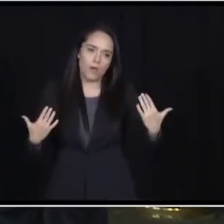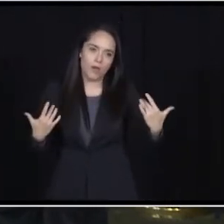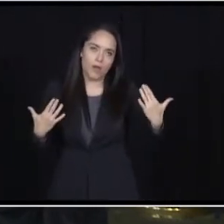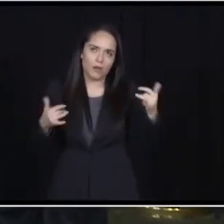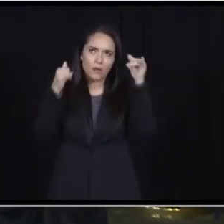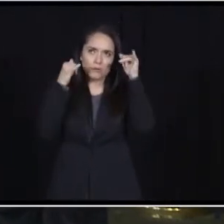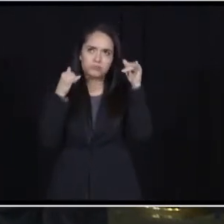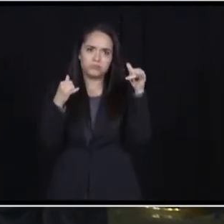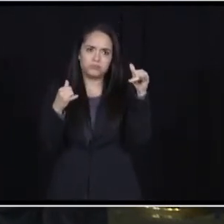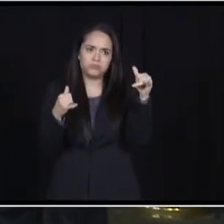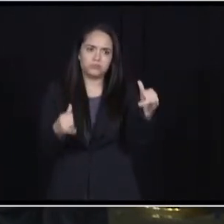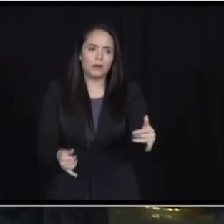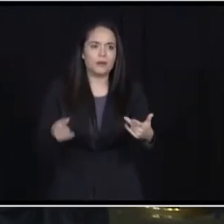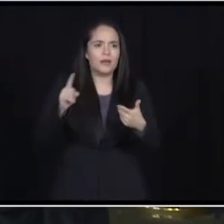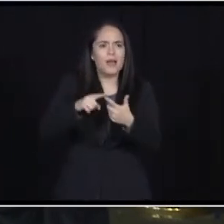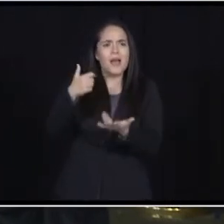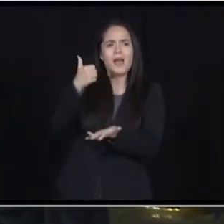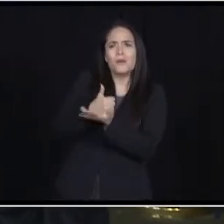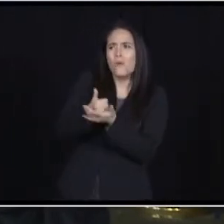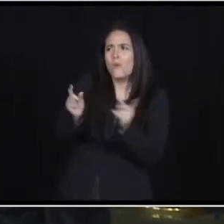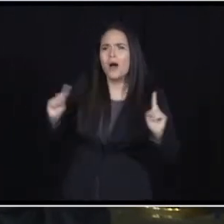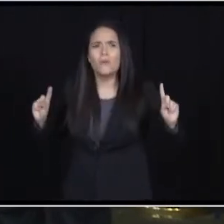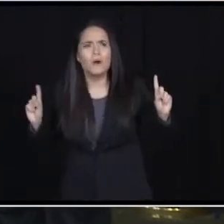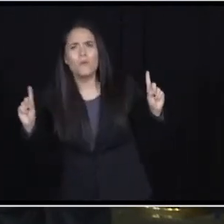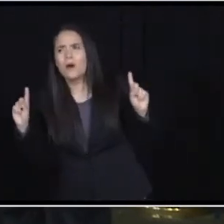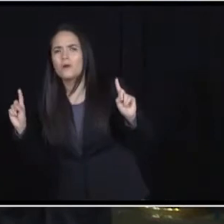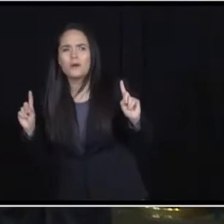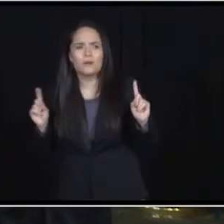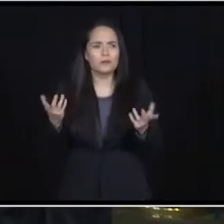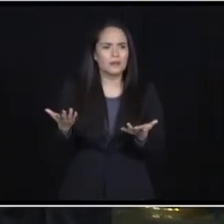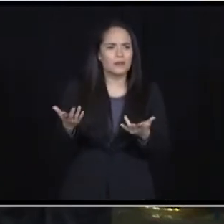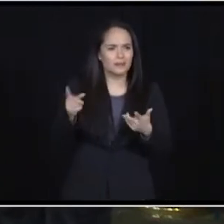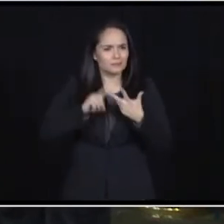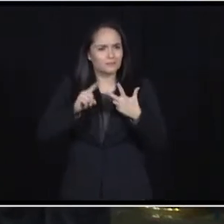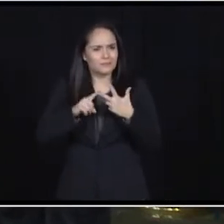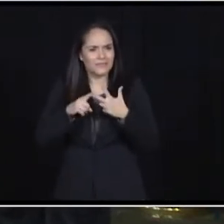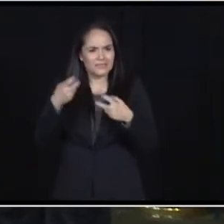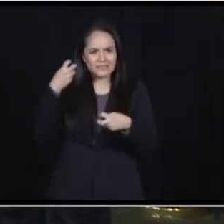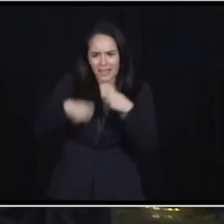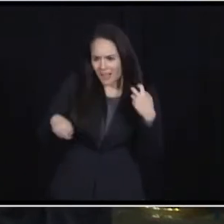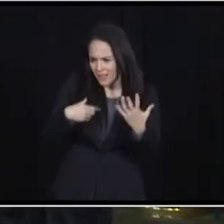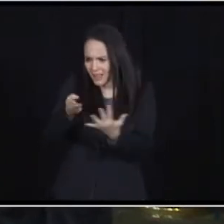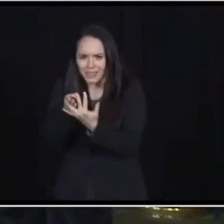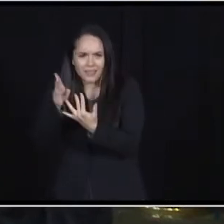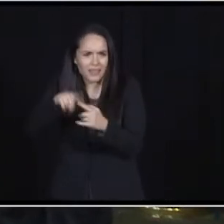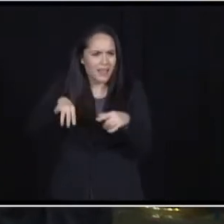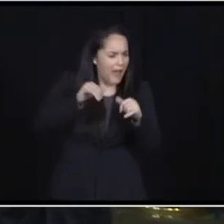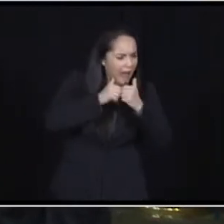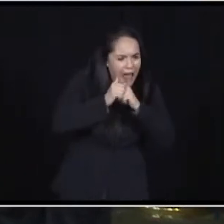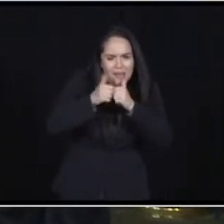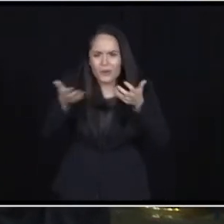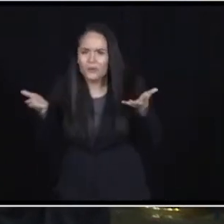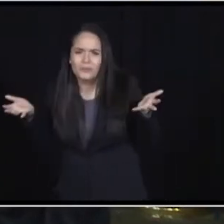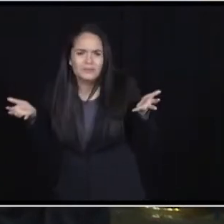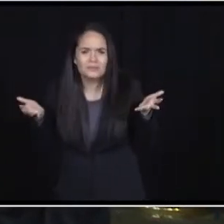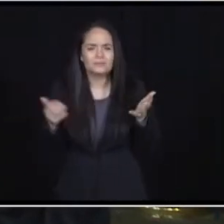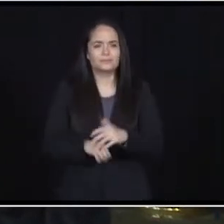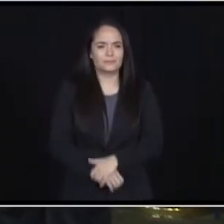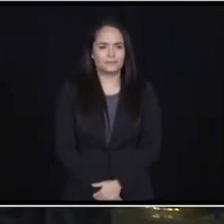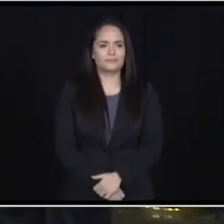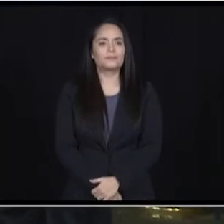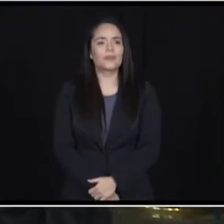fragmentation makes it hard to understand and navigate the system. The Roadmap to Wellness is our plan to fix these